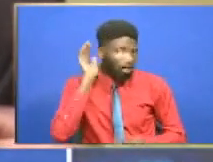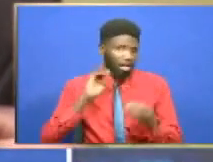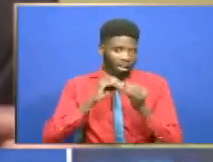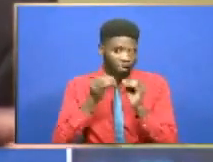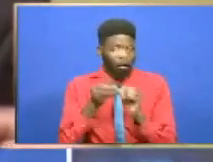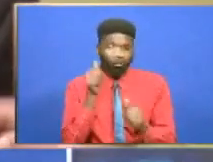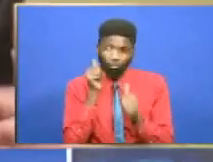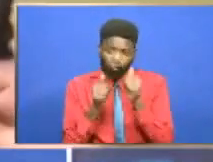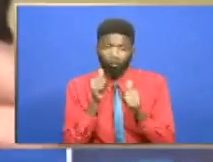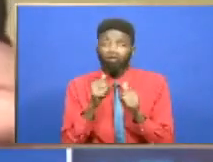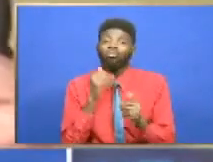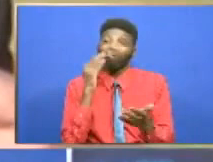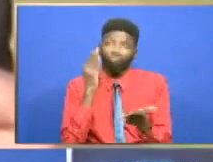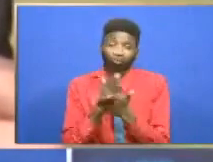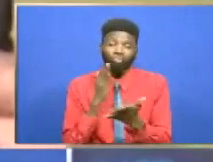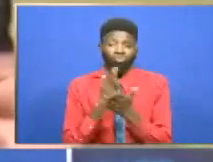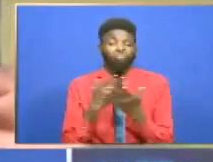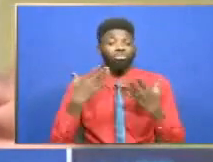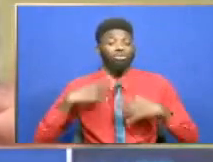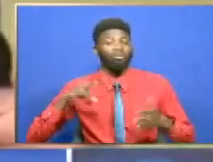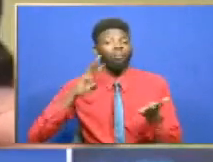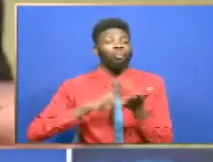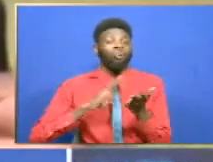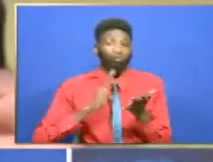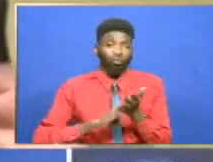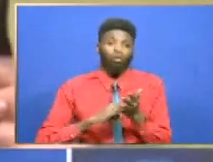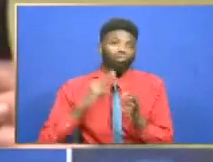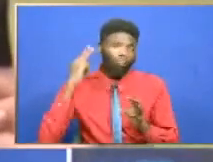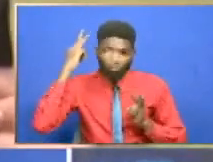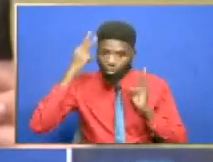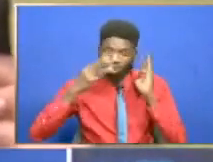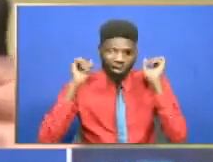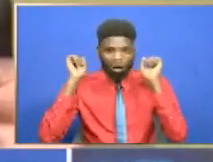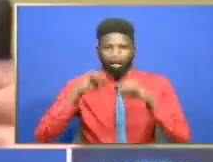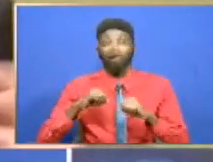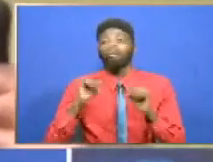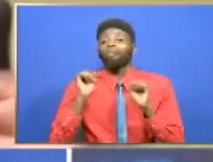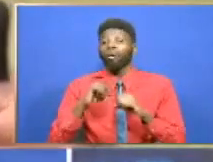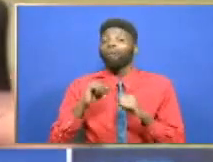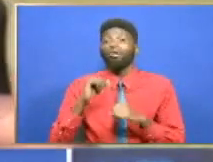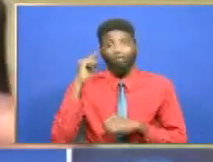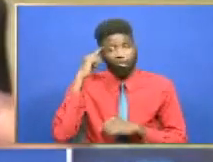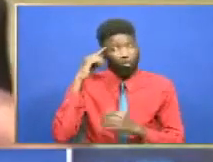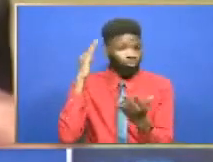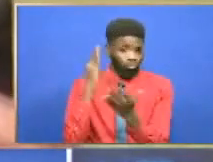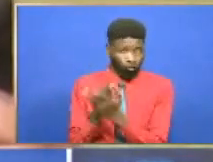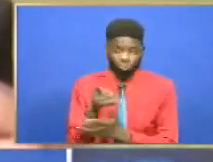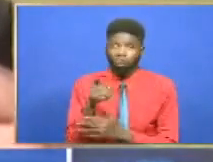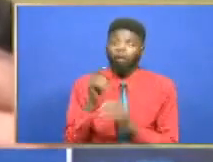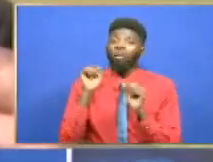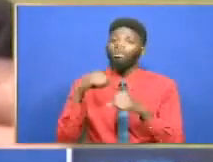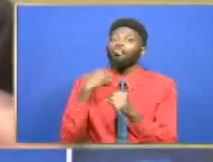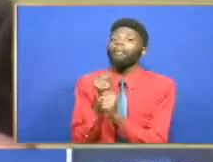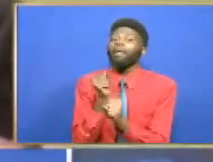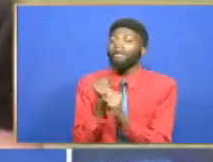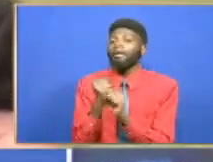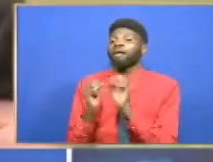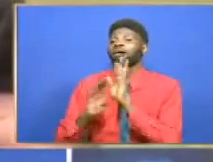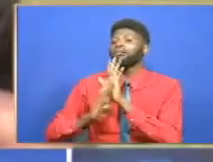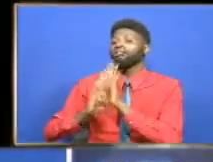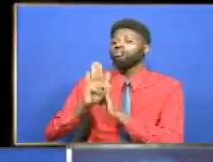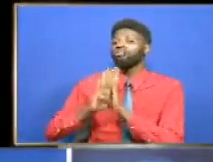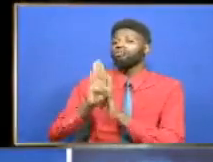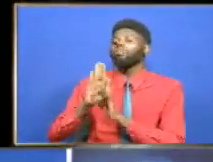really worry the people of Migori to the extent of imagining that could have caused a development